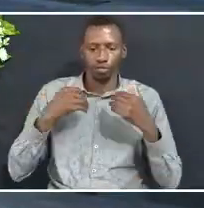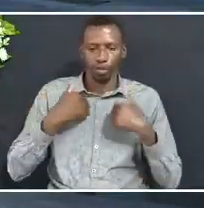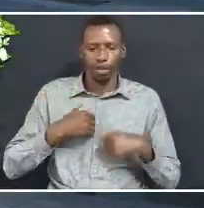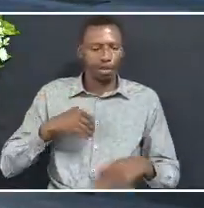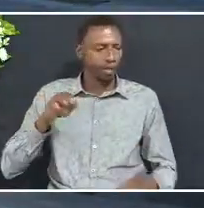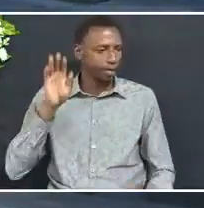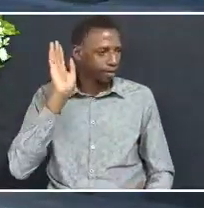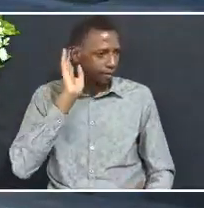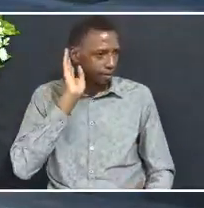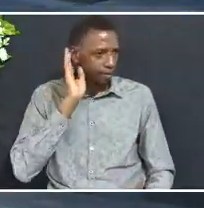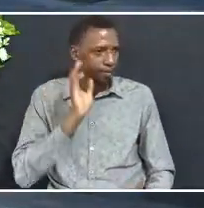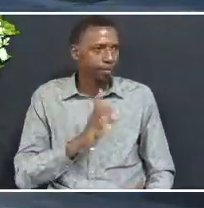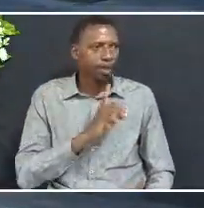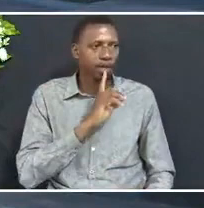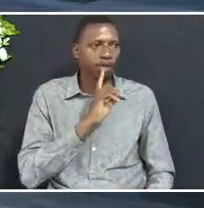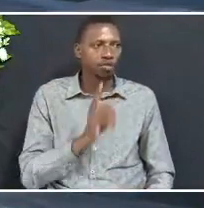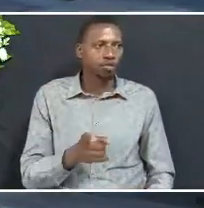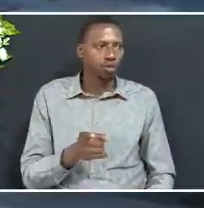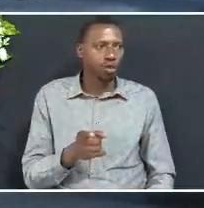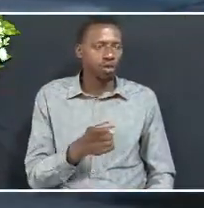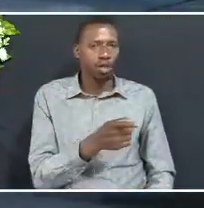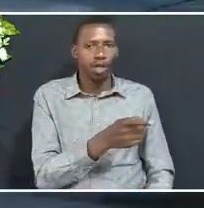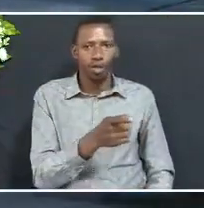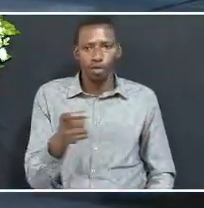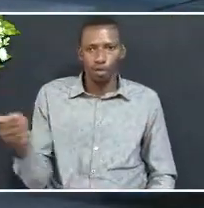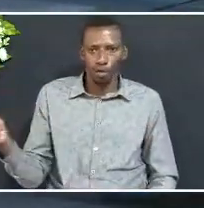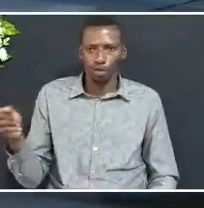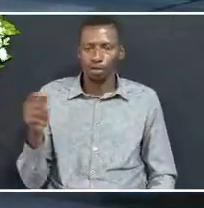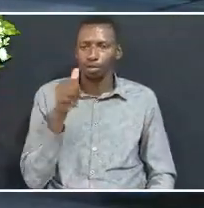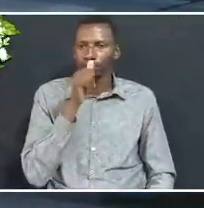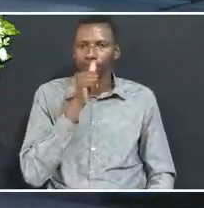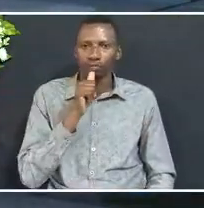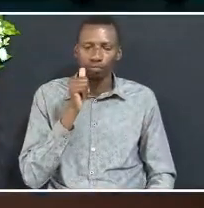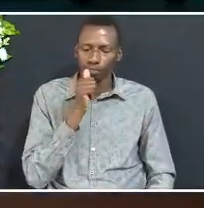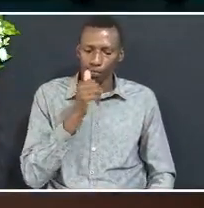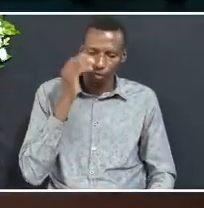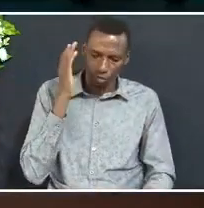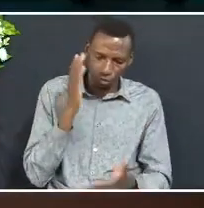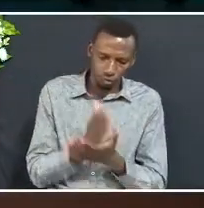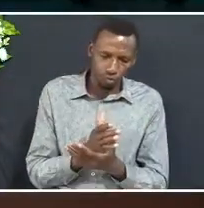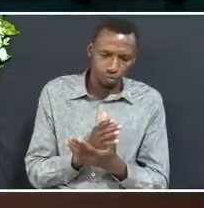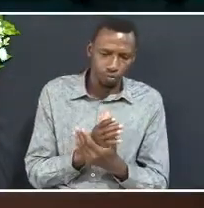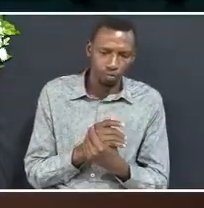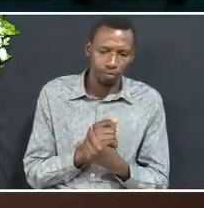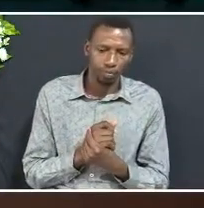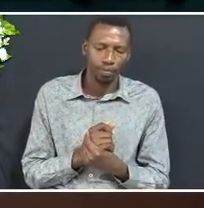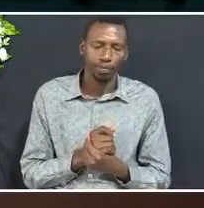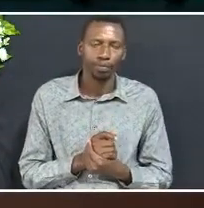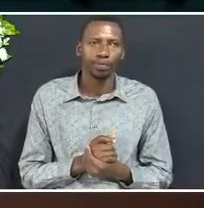hearing. And for sure, those secrets are true to the letter.